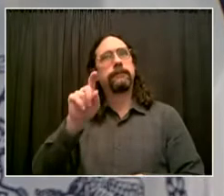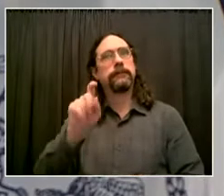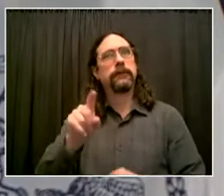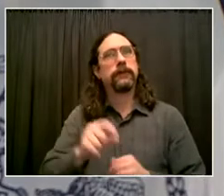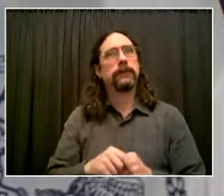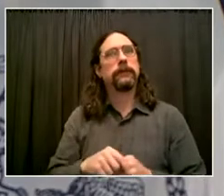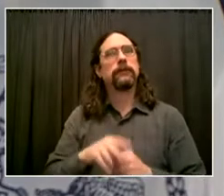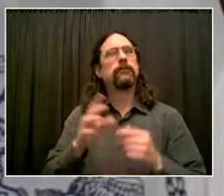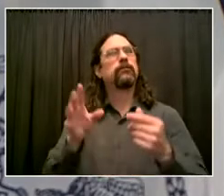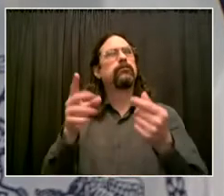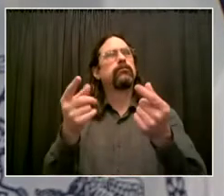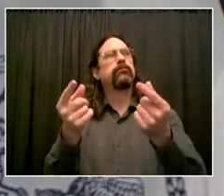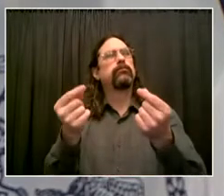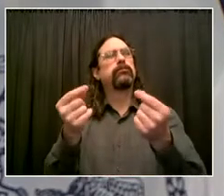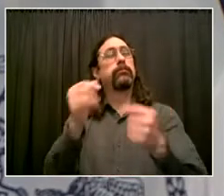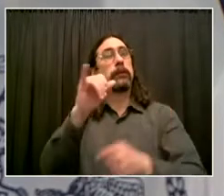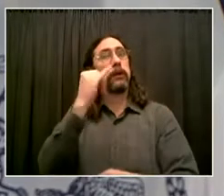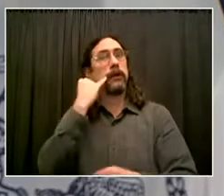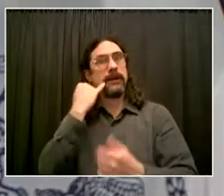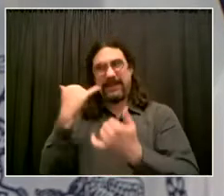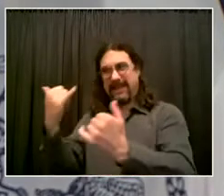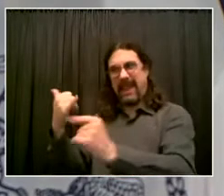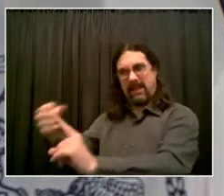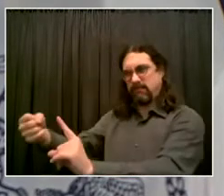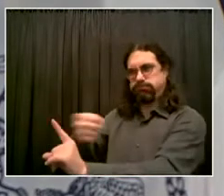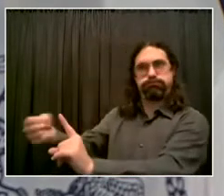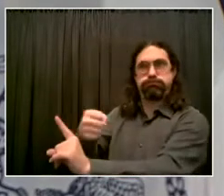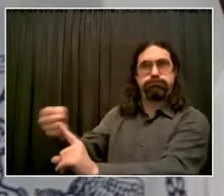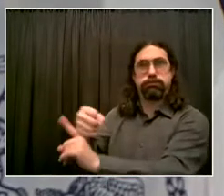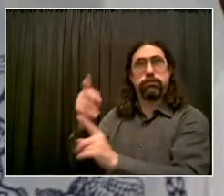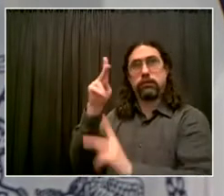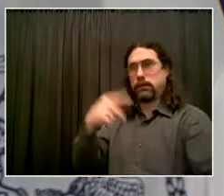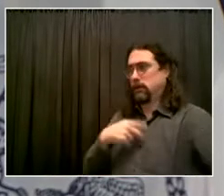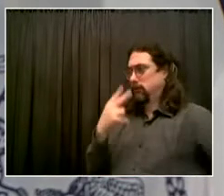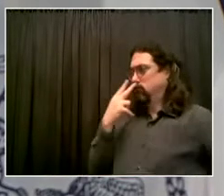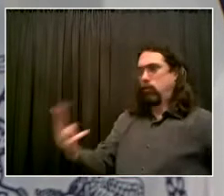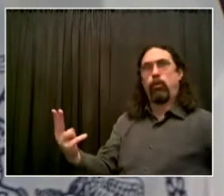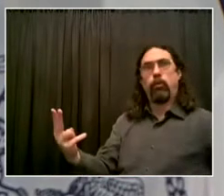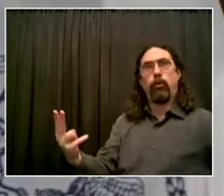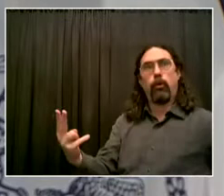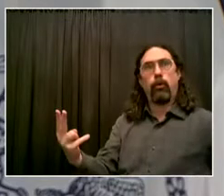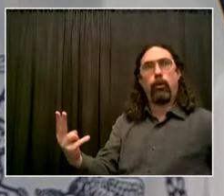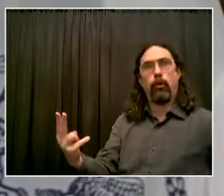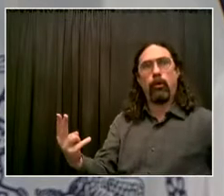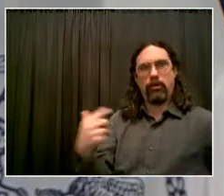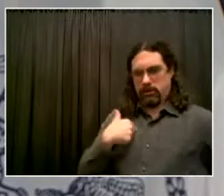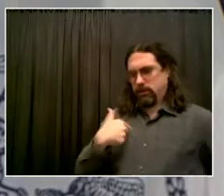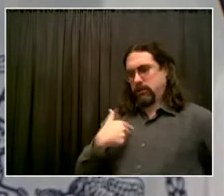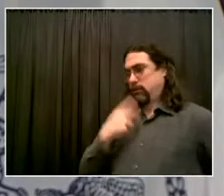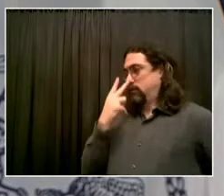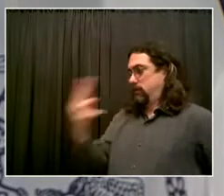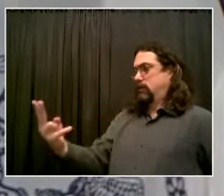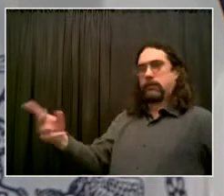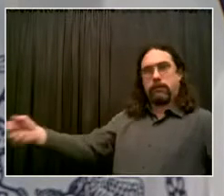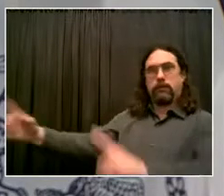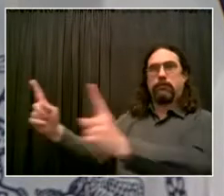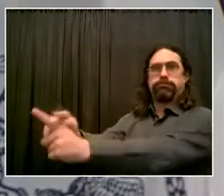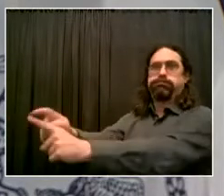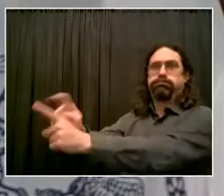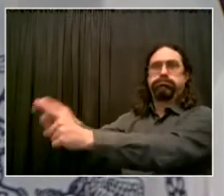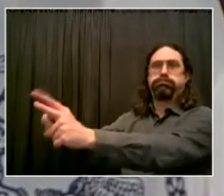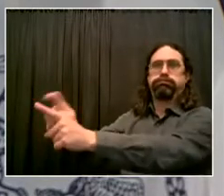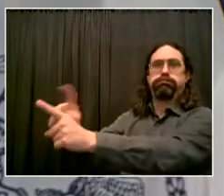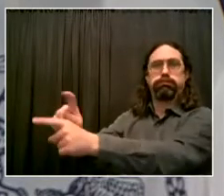attack on the Asian woman yesterday? What should New Yorkers do in that specific situation? Should they have